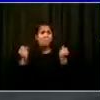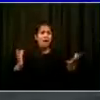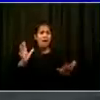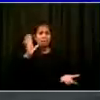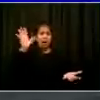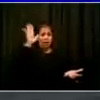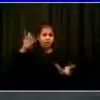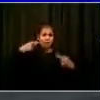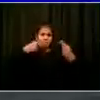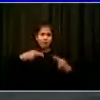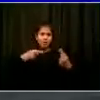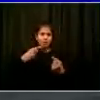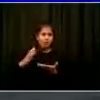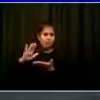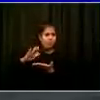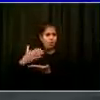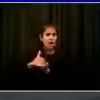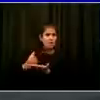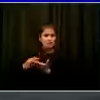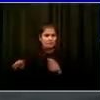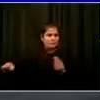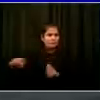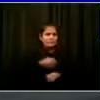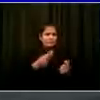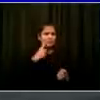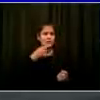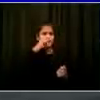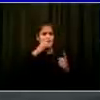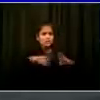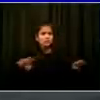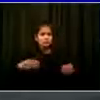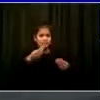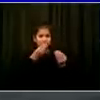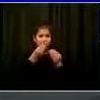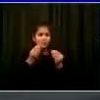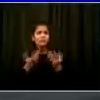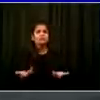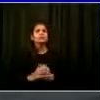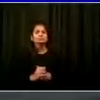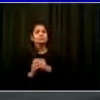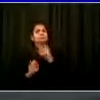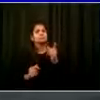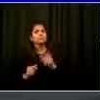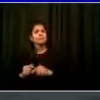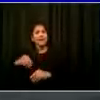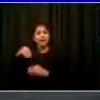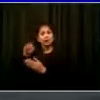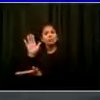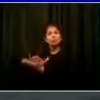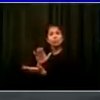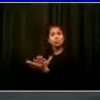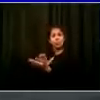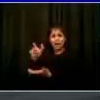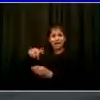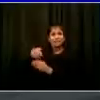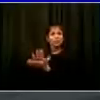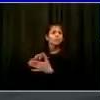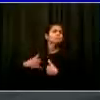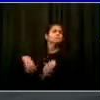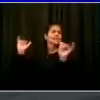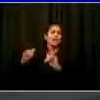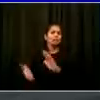provided continually at our schools. Even as schools are closed for a period of time, the food service folks, I want to thank the food service workers. They're doing amazing